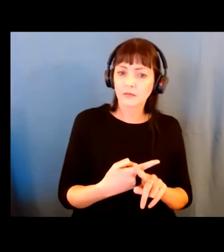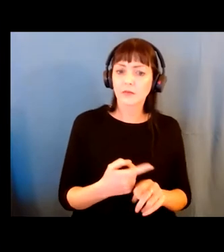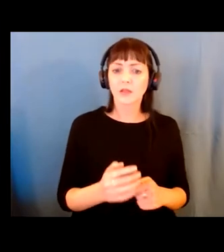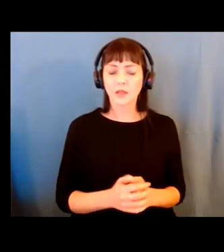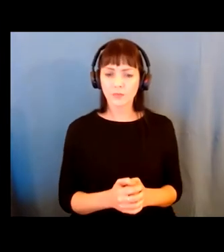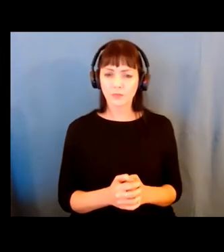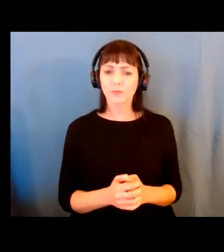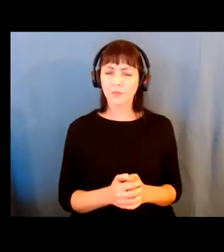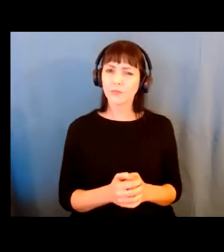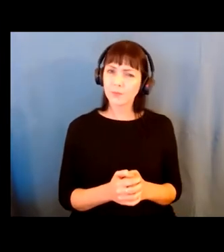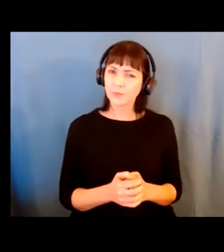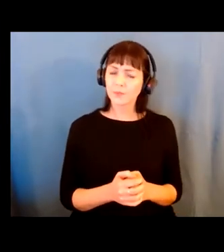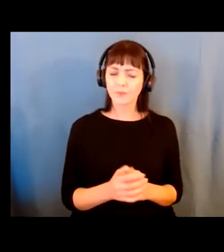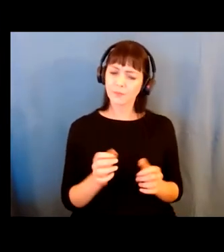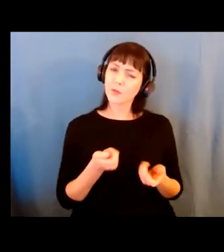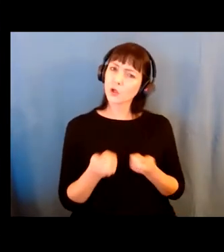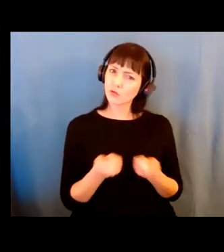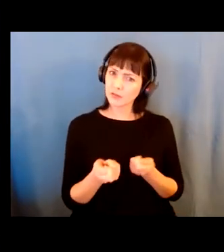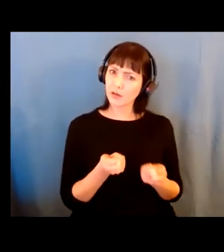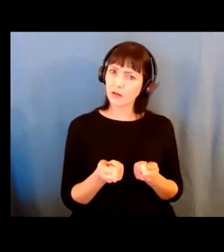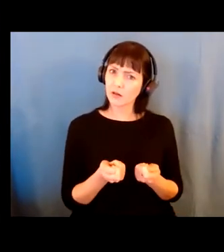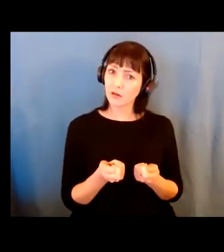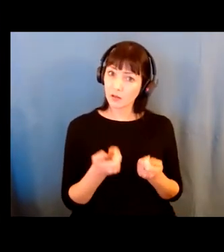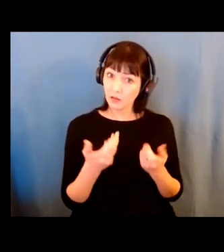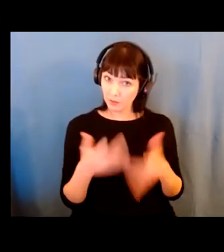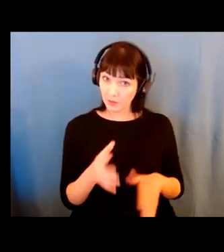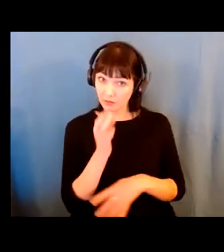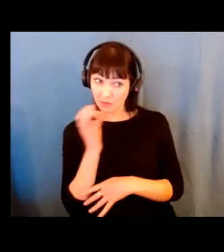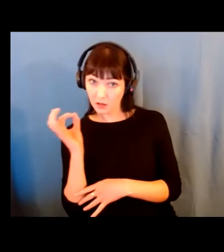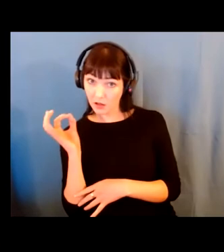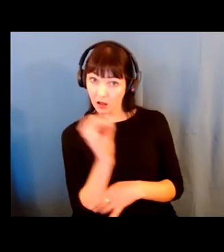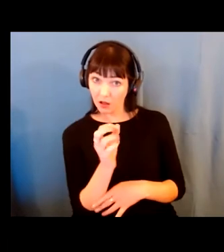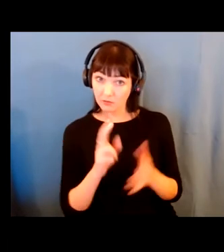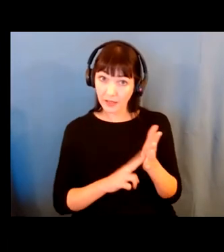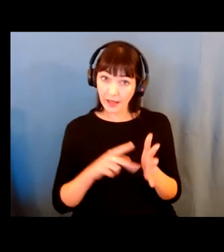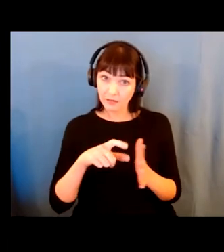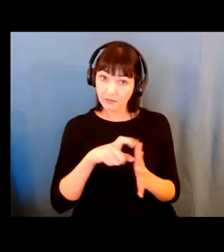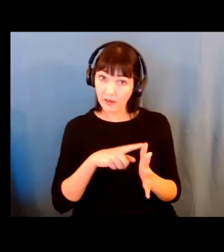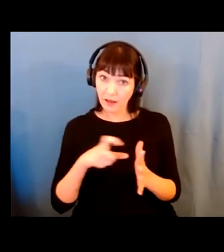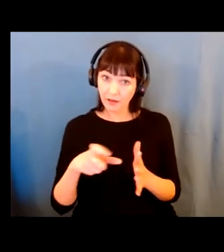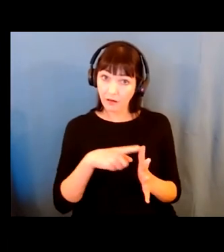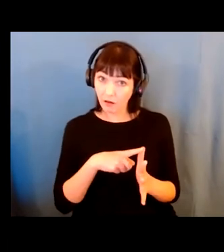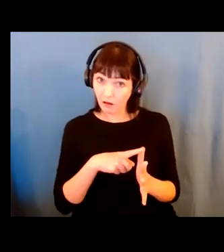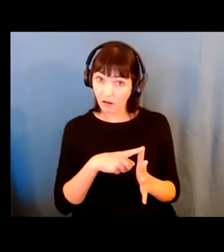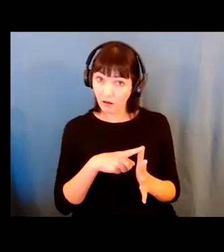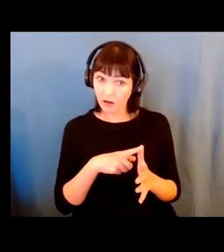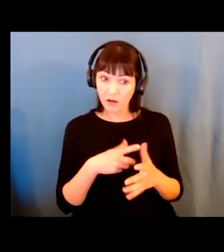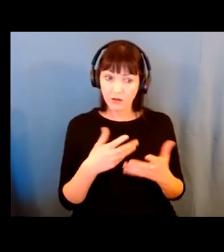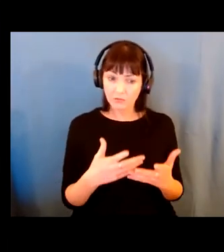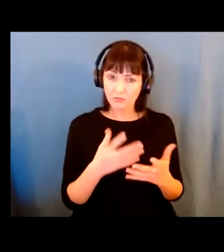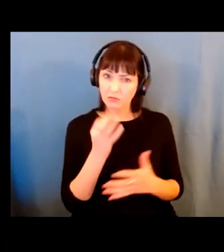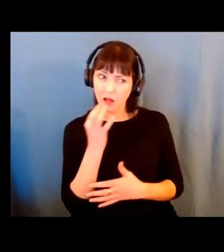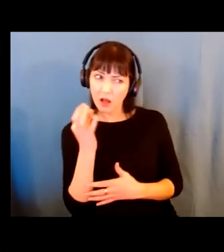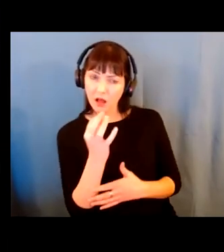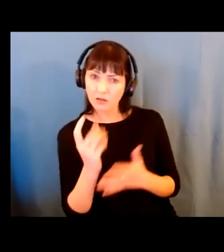about, you know, whether curators are starting coming to you and coming to NDACA and see, you know, if a curator's doing